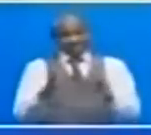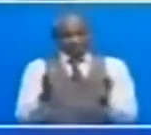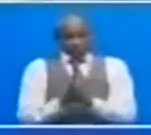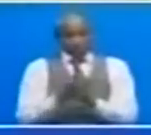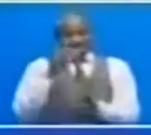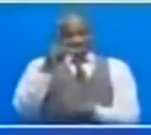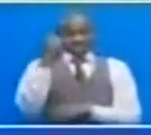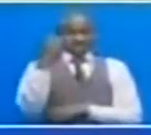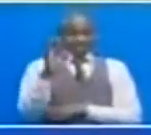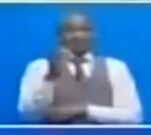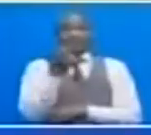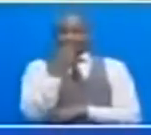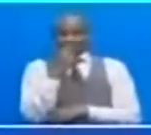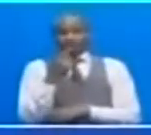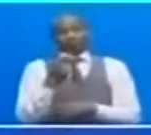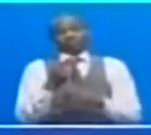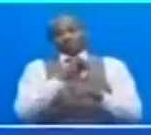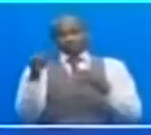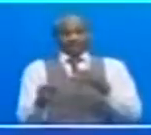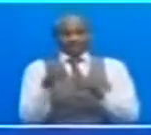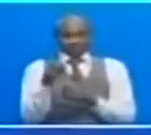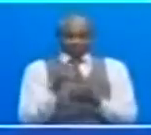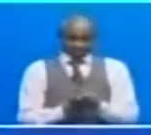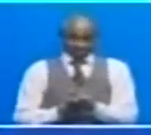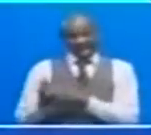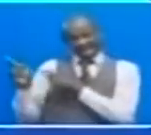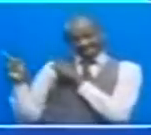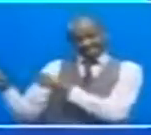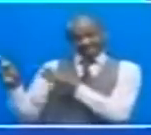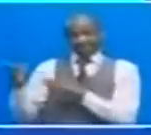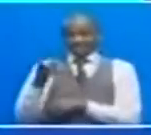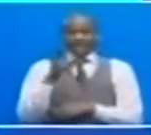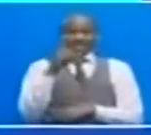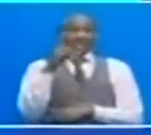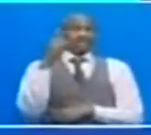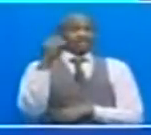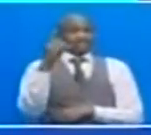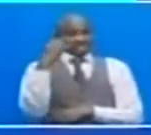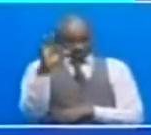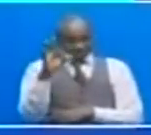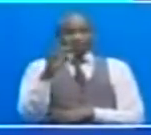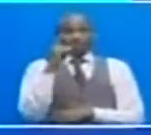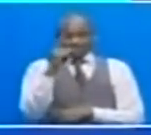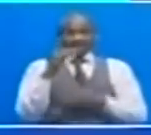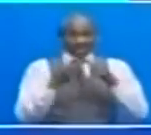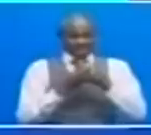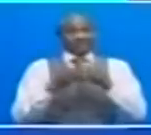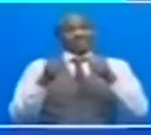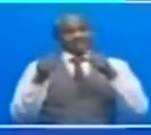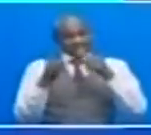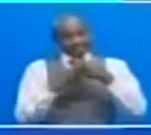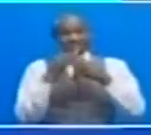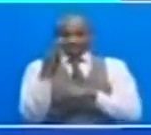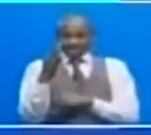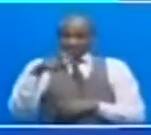Defence Forces Medical Insurance Scheme. Fatuma was enlisted in the Kenya Defence Forces in 1983 and served under the